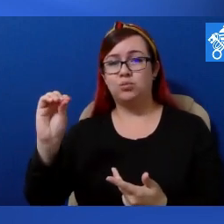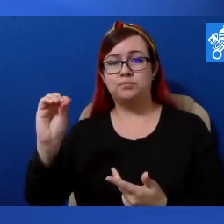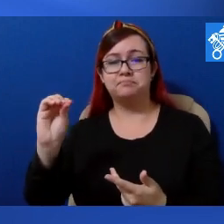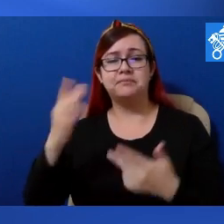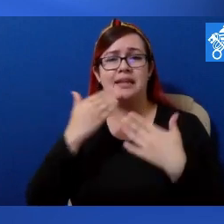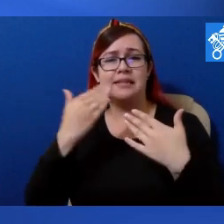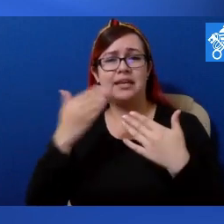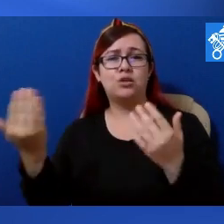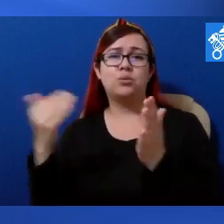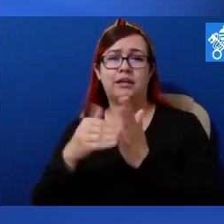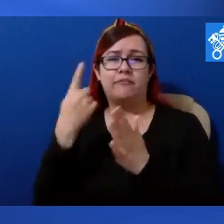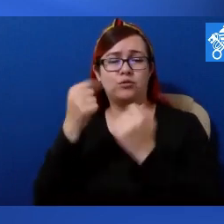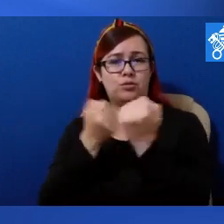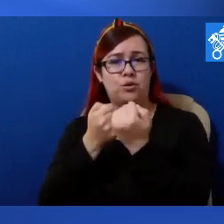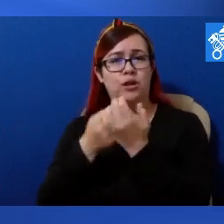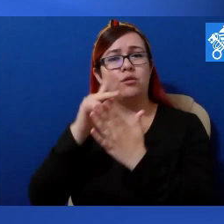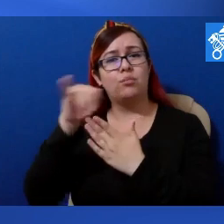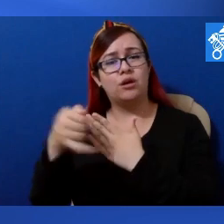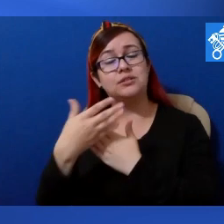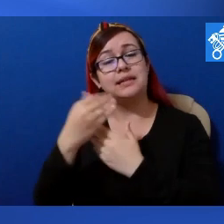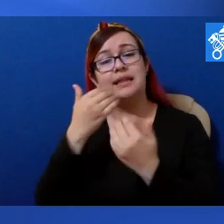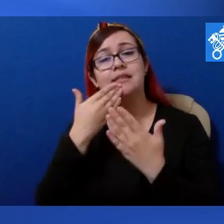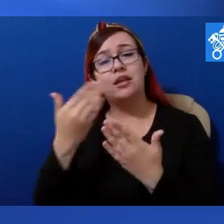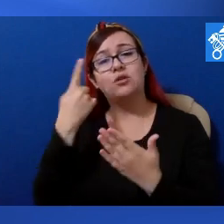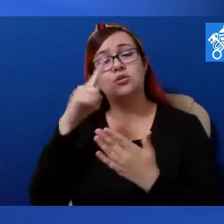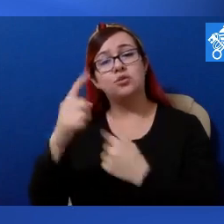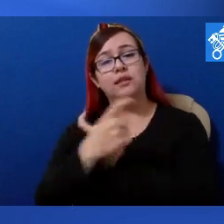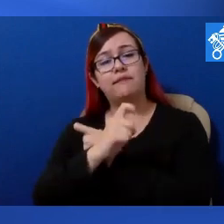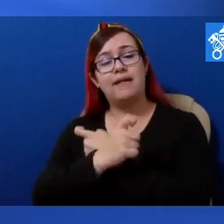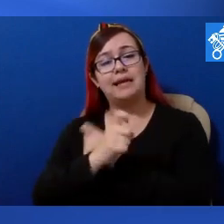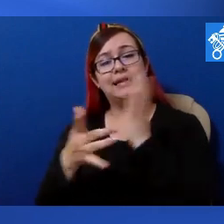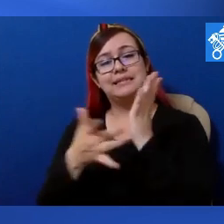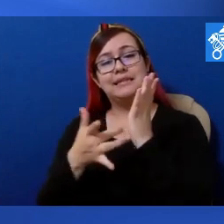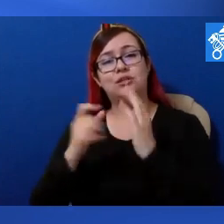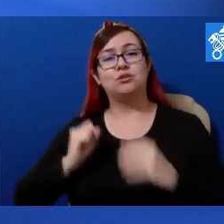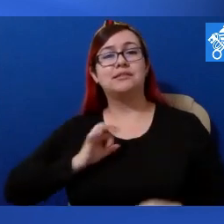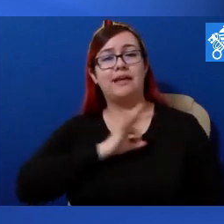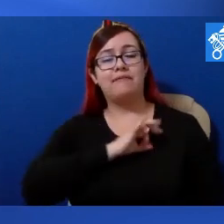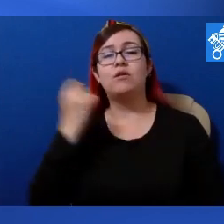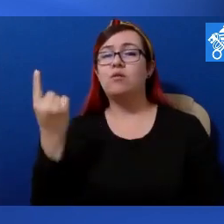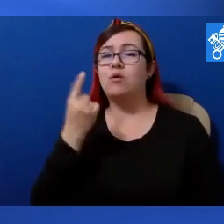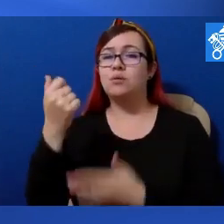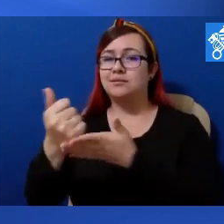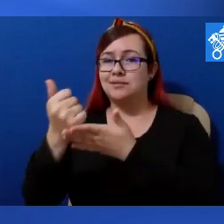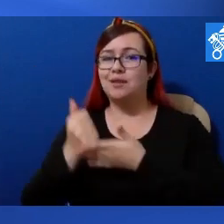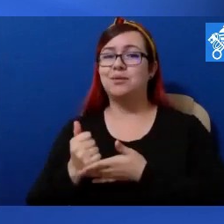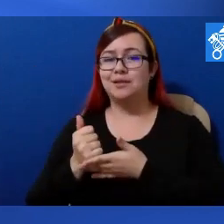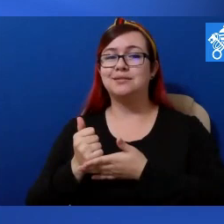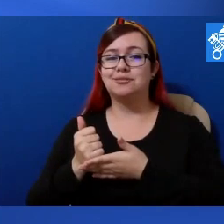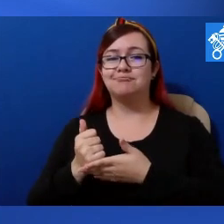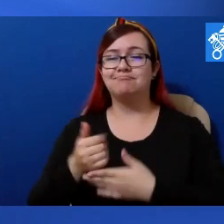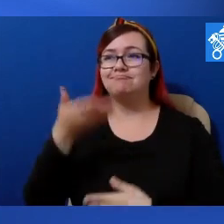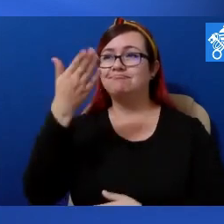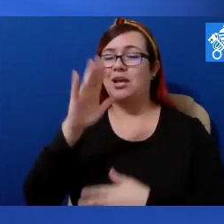My name is Father Paul Samasumo. It has been a pleasure and privilege for me to provide the English language commentary and translation of